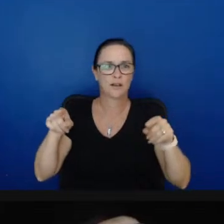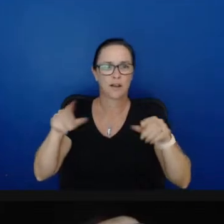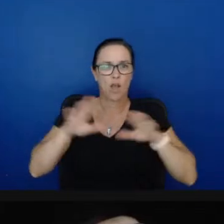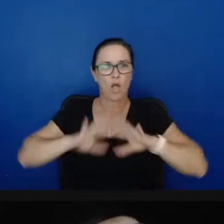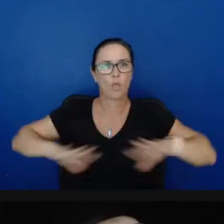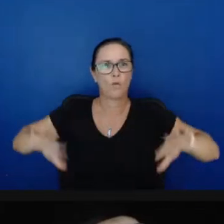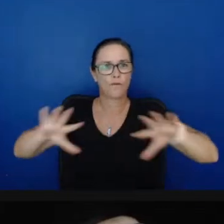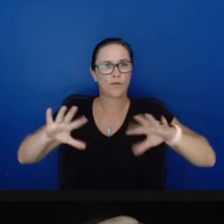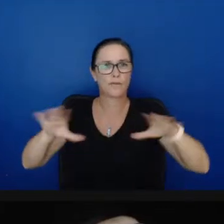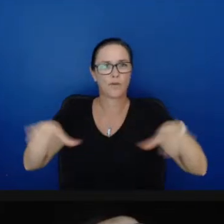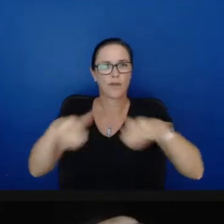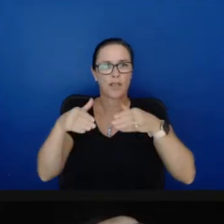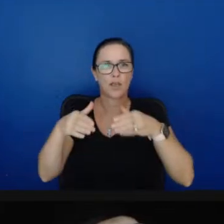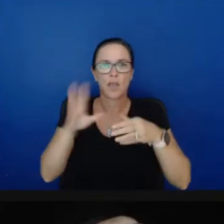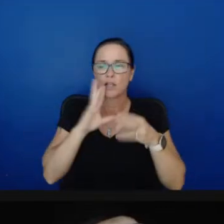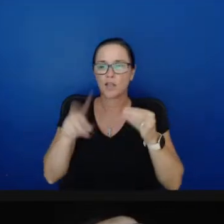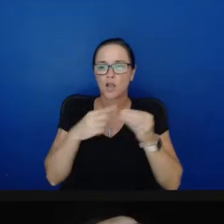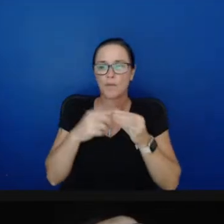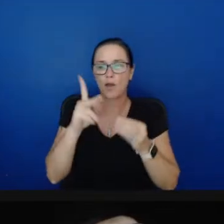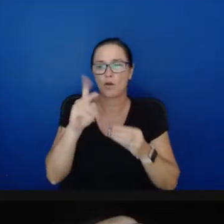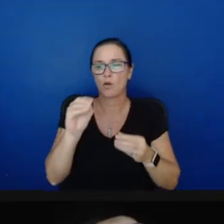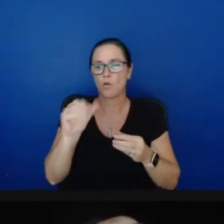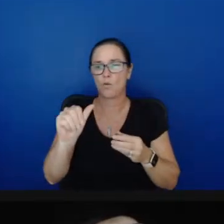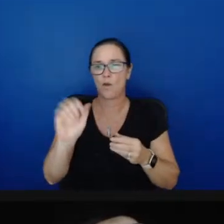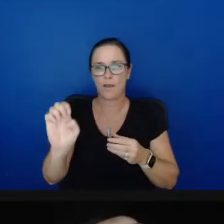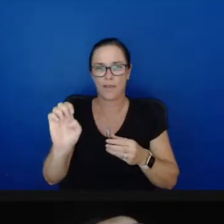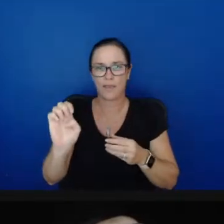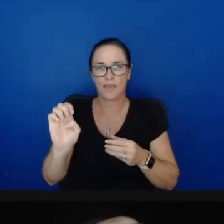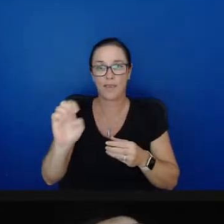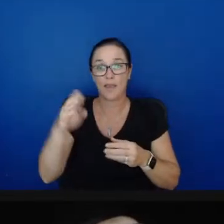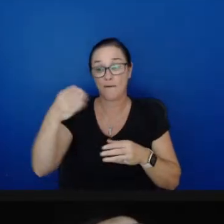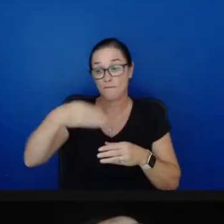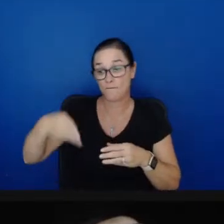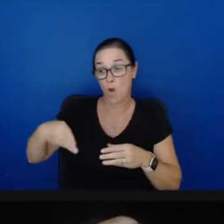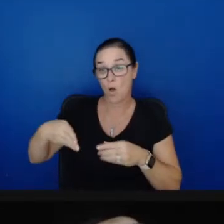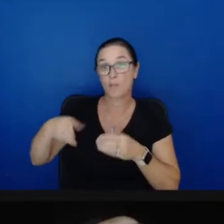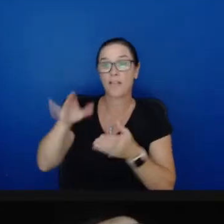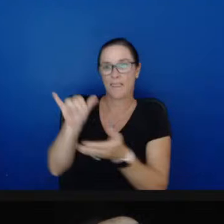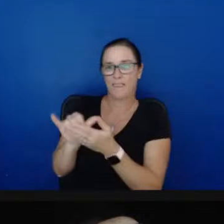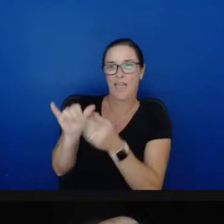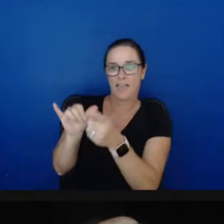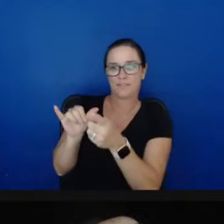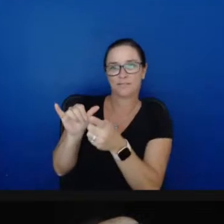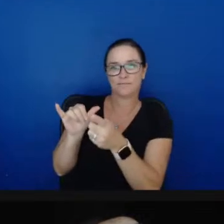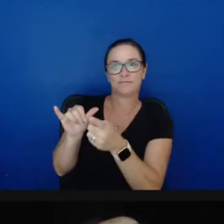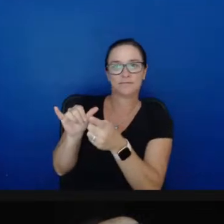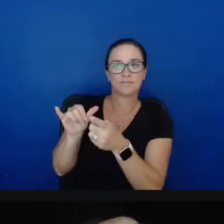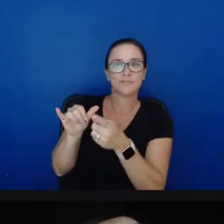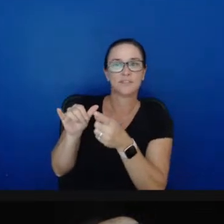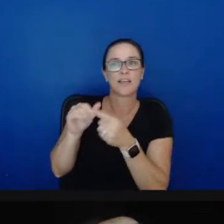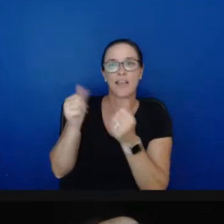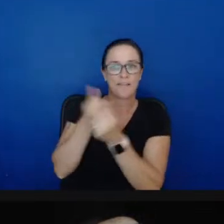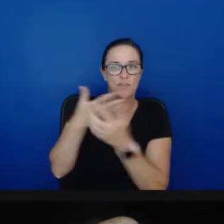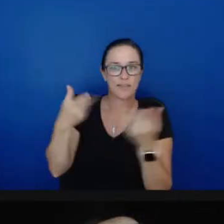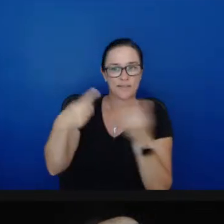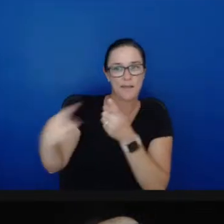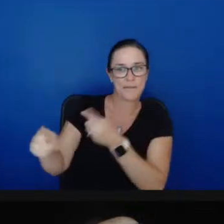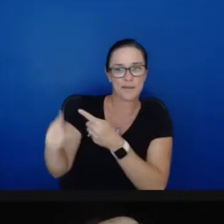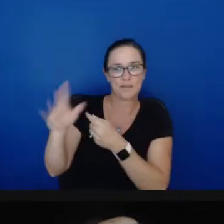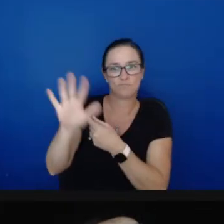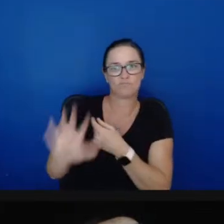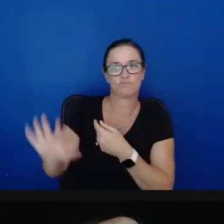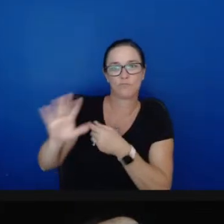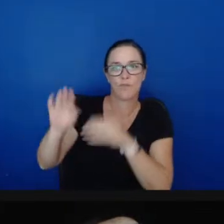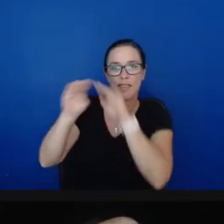talk about the Kauai fault zone. That's this whole zone right over here to the south. That's where all this mess is happening. And